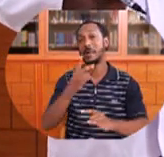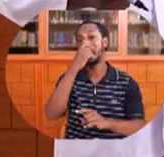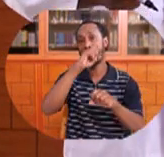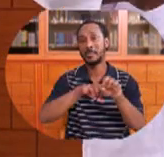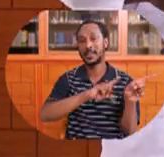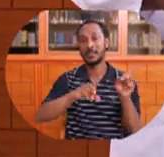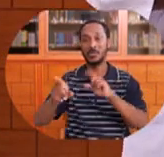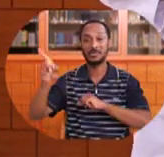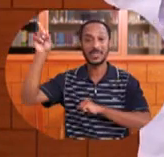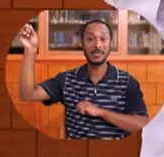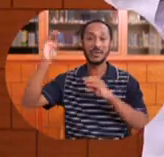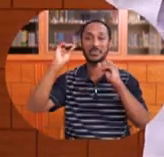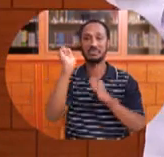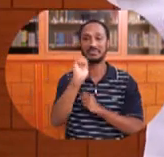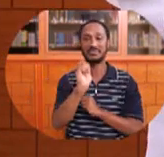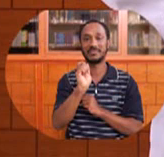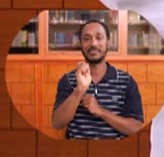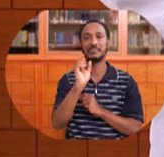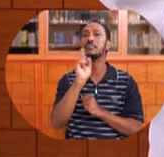it is by using